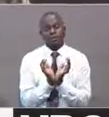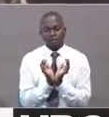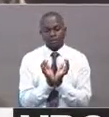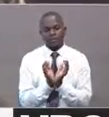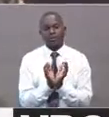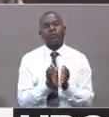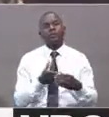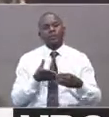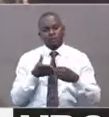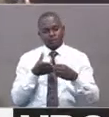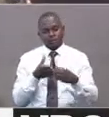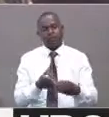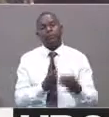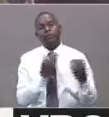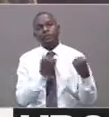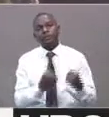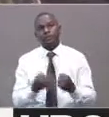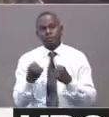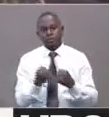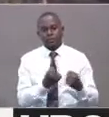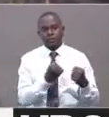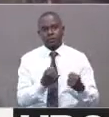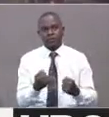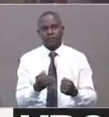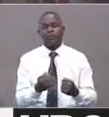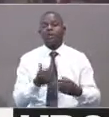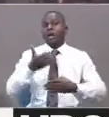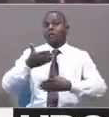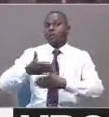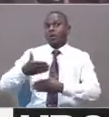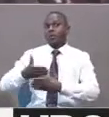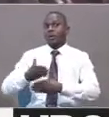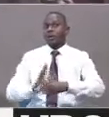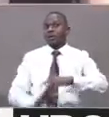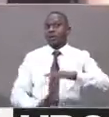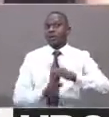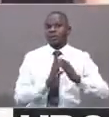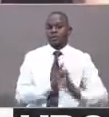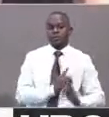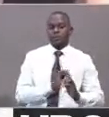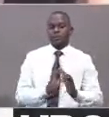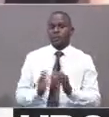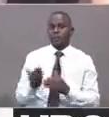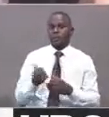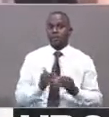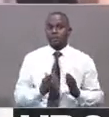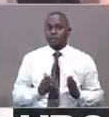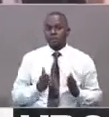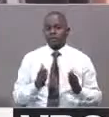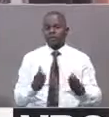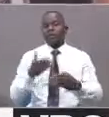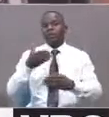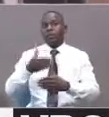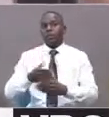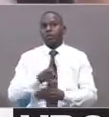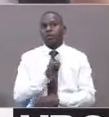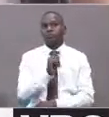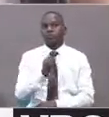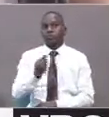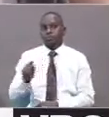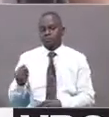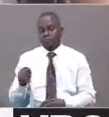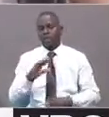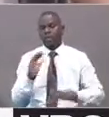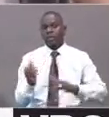Here, leaders are challenged by the porous borders and the limited security access roads to border points. However,